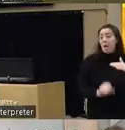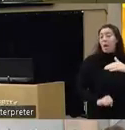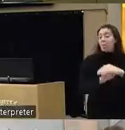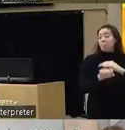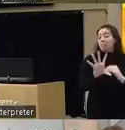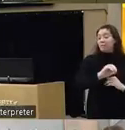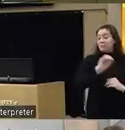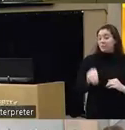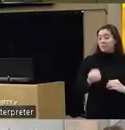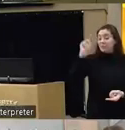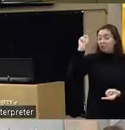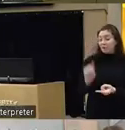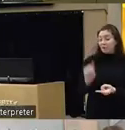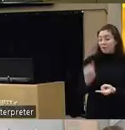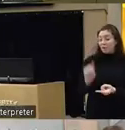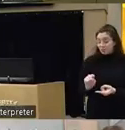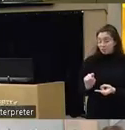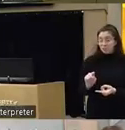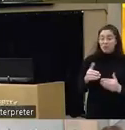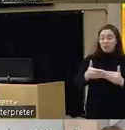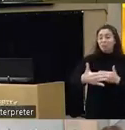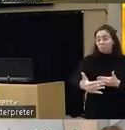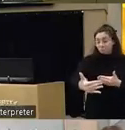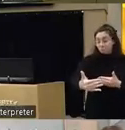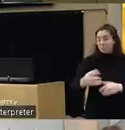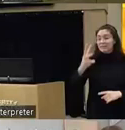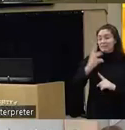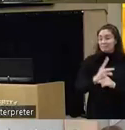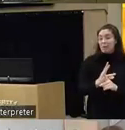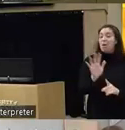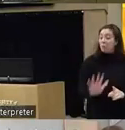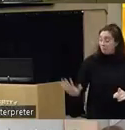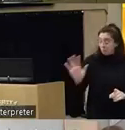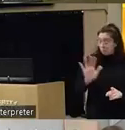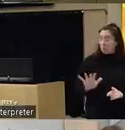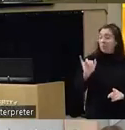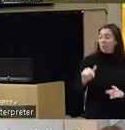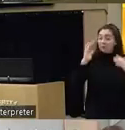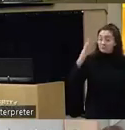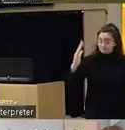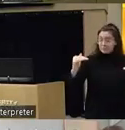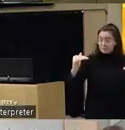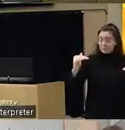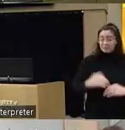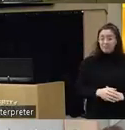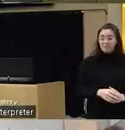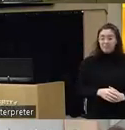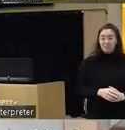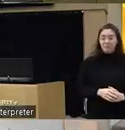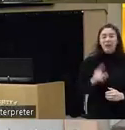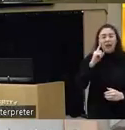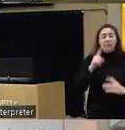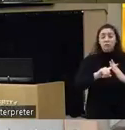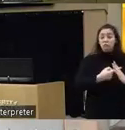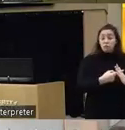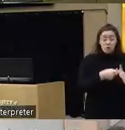50% reduction over the course of 6 months is generally considered to be what is expected. So I think in starting with